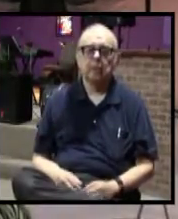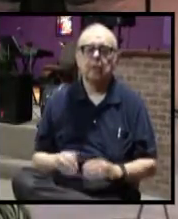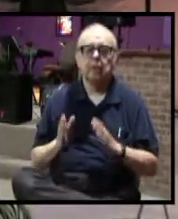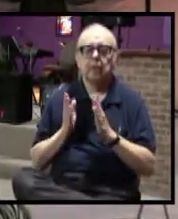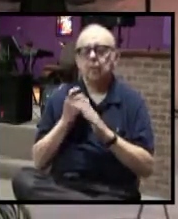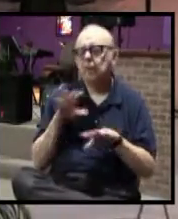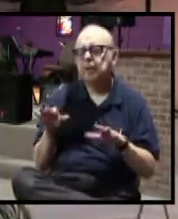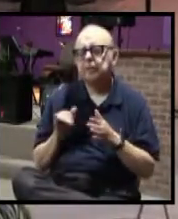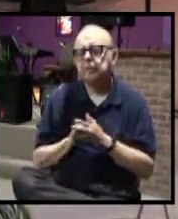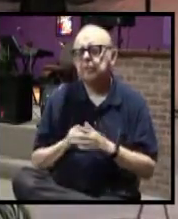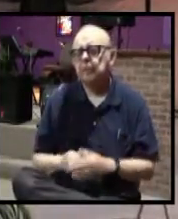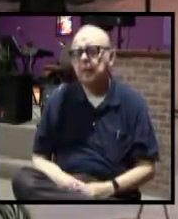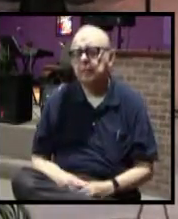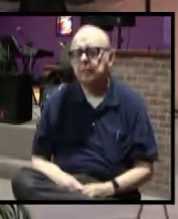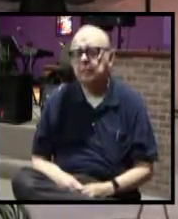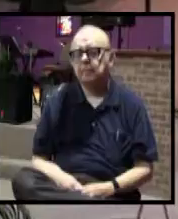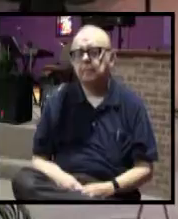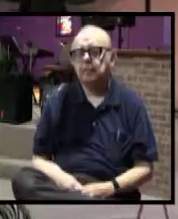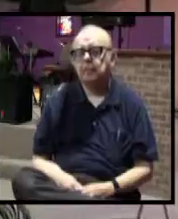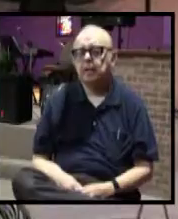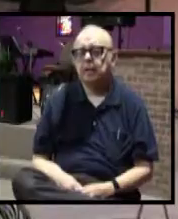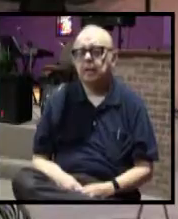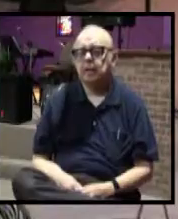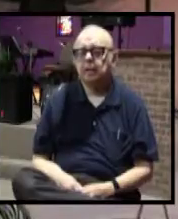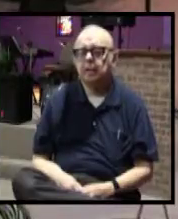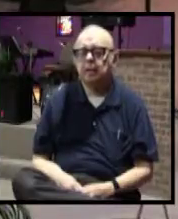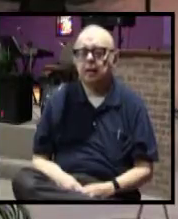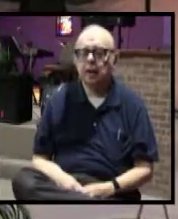And he asked Tony, he says, why did you do that?